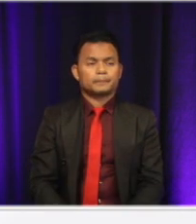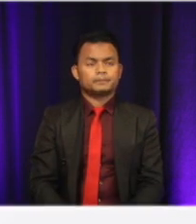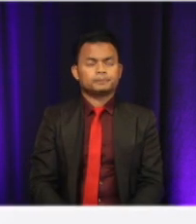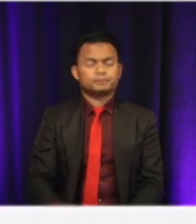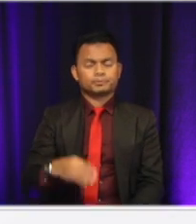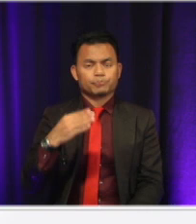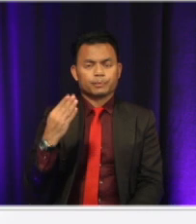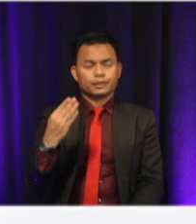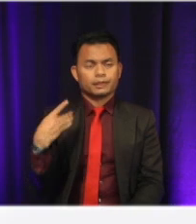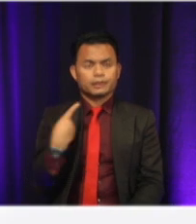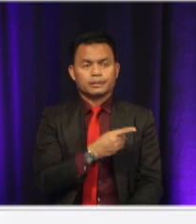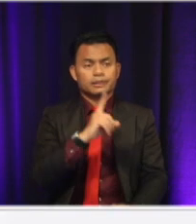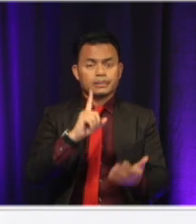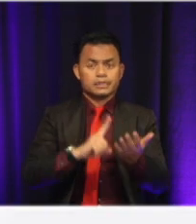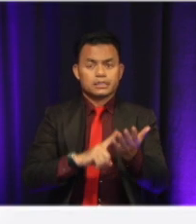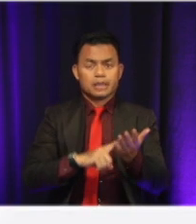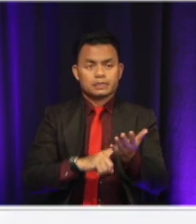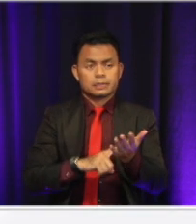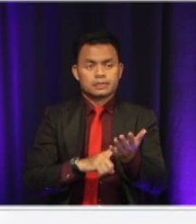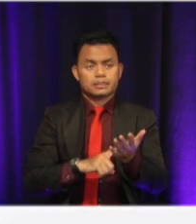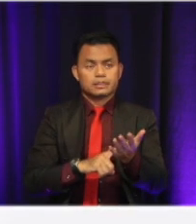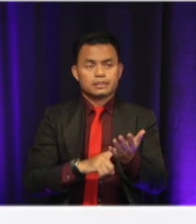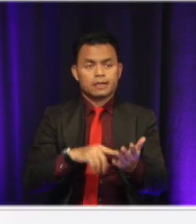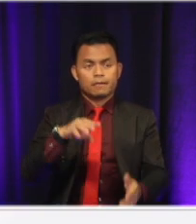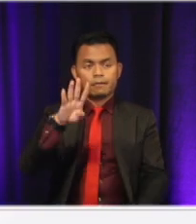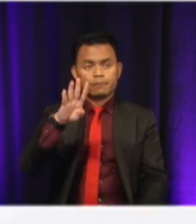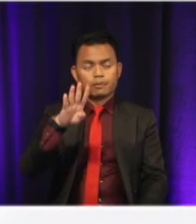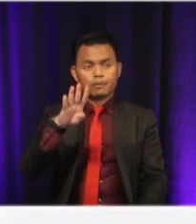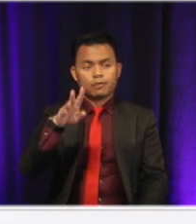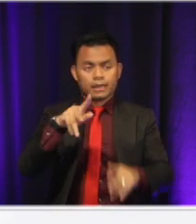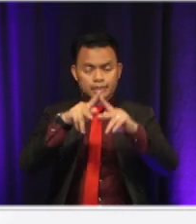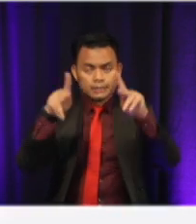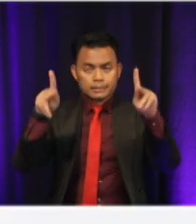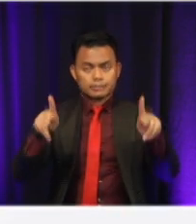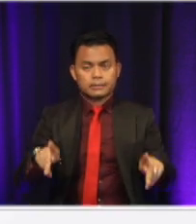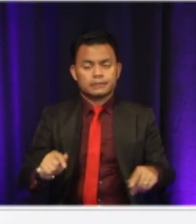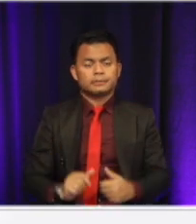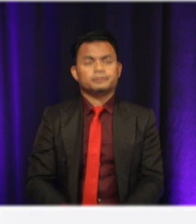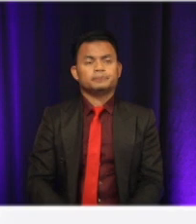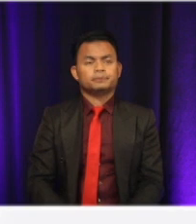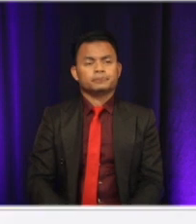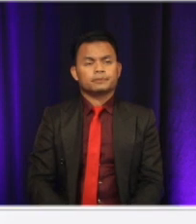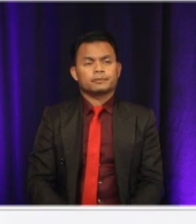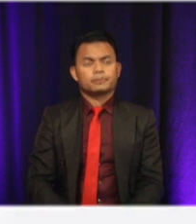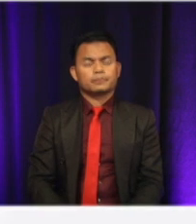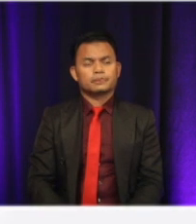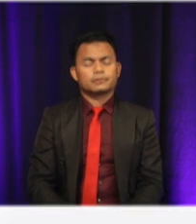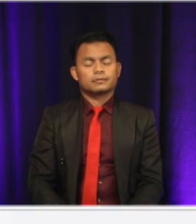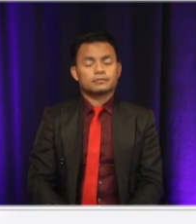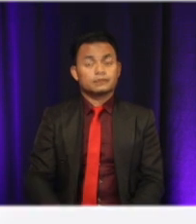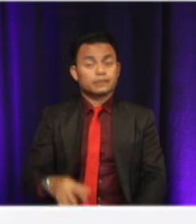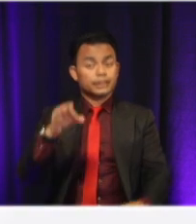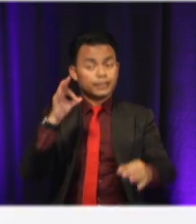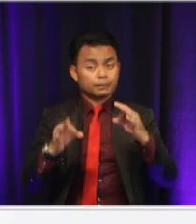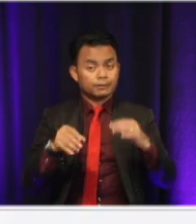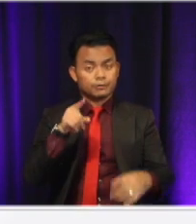discussed and answering all 4 assessment objectives. If you have decided on the